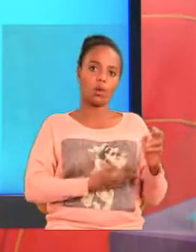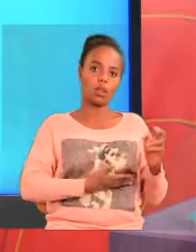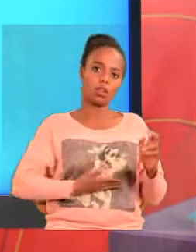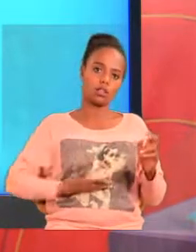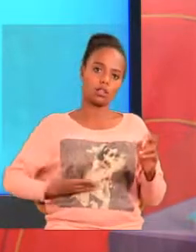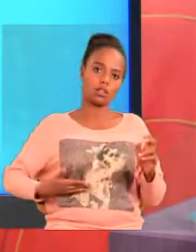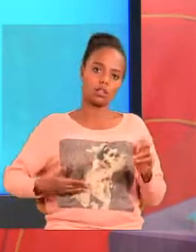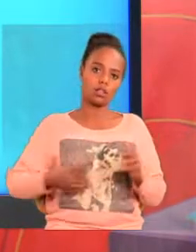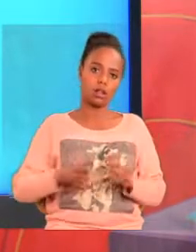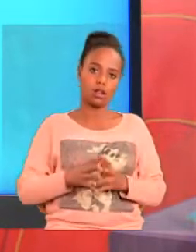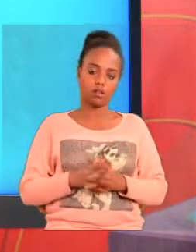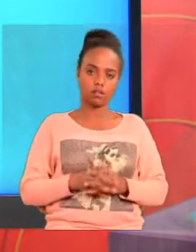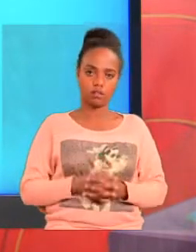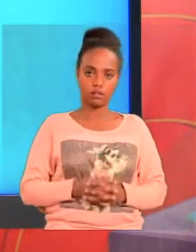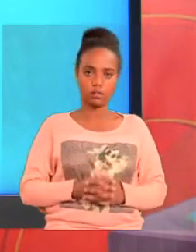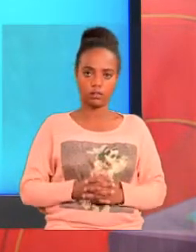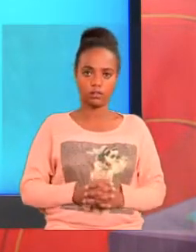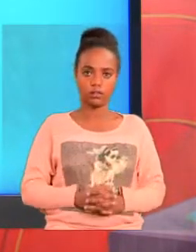will